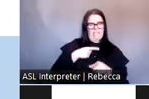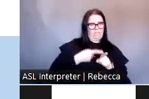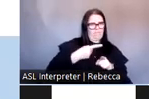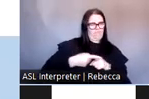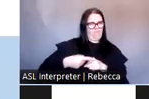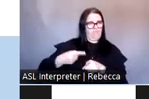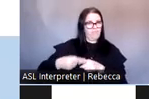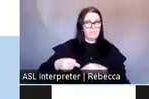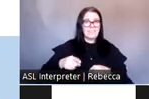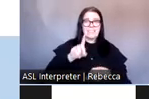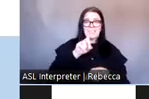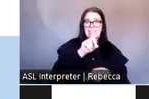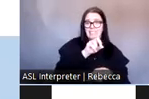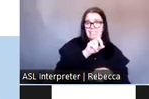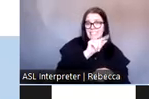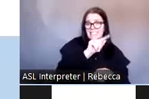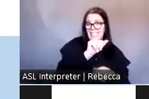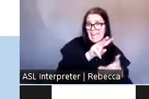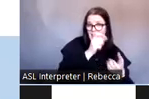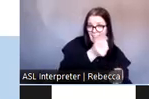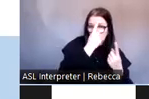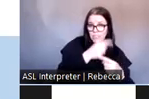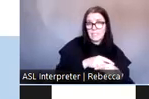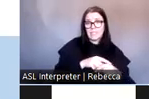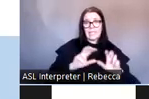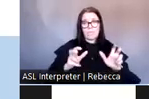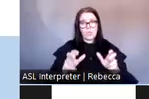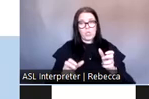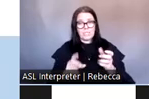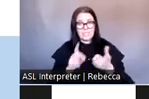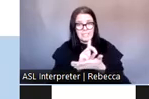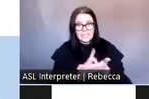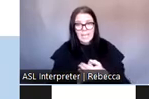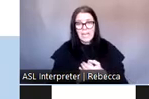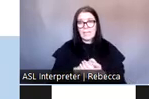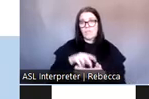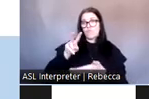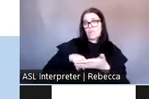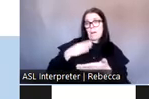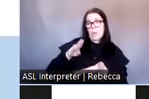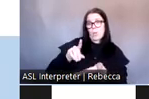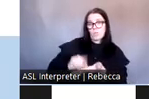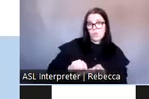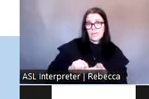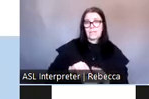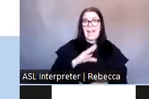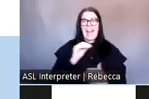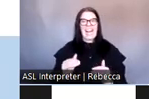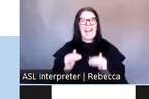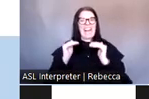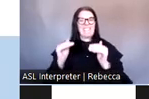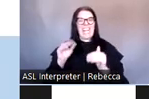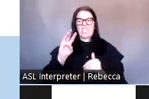design to reading blueprints and advanced wilderness first aid. Now, there's something I have not heard of, advanced wilderness first aid.